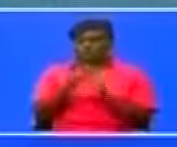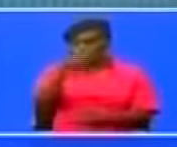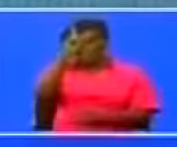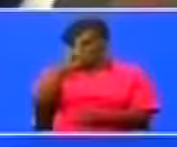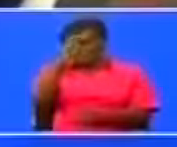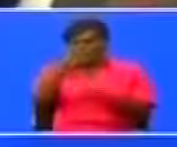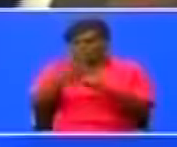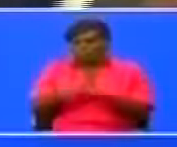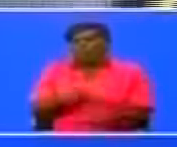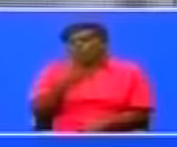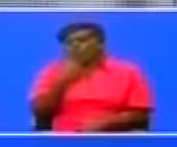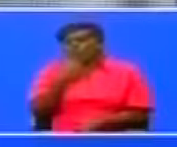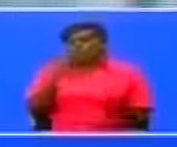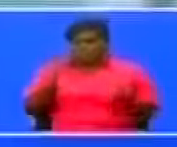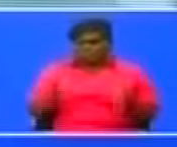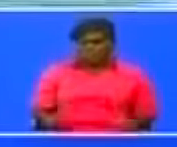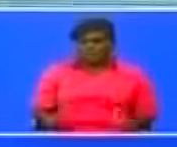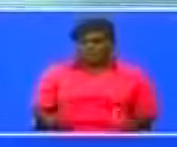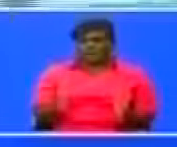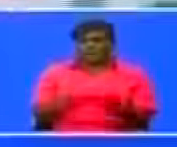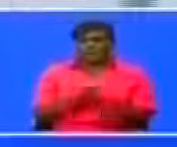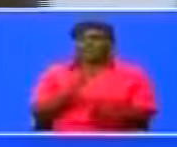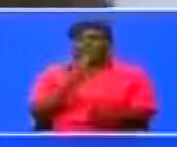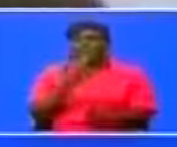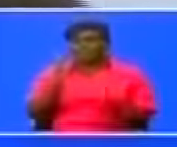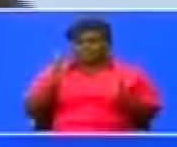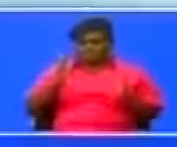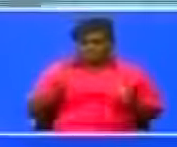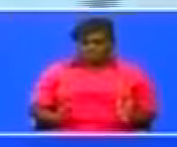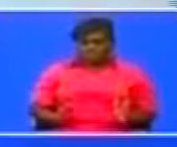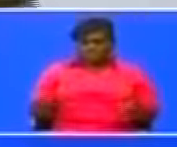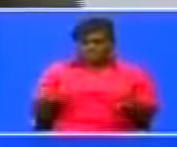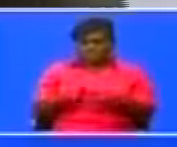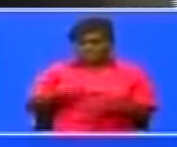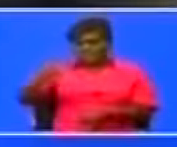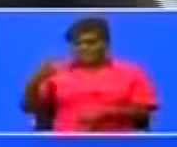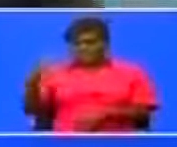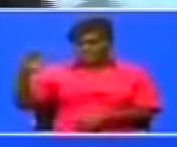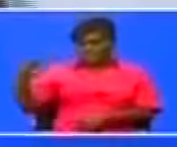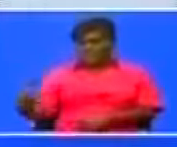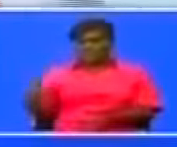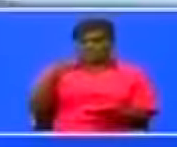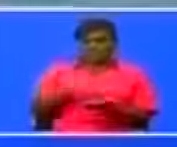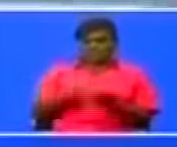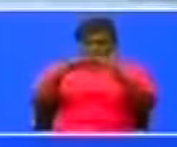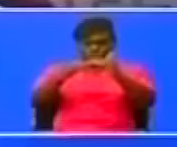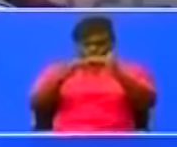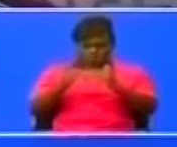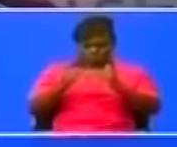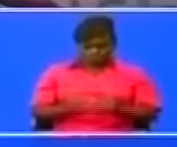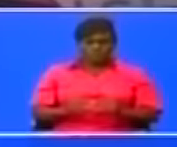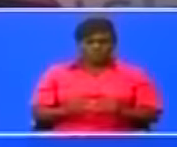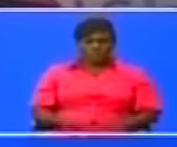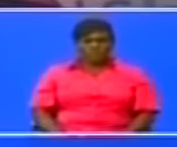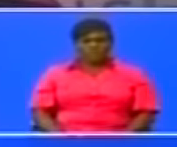Gor Mahia's Khalid Aucho and FC Leopards' Bernard Mang’oli, who were also in the second and third position respectively.